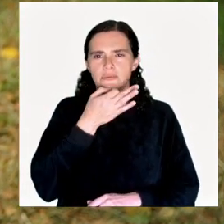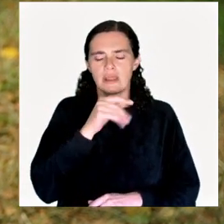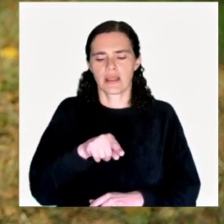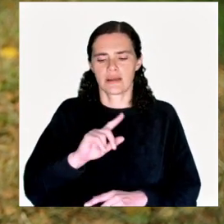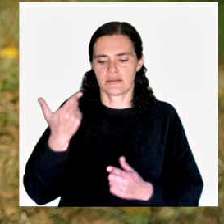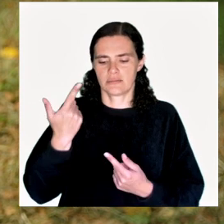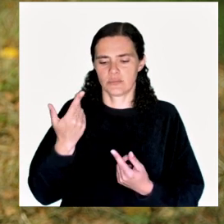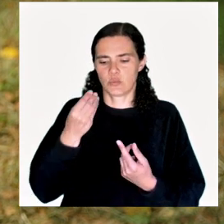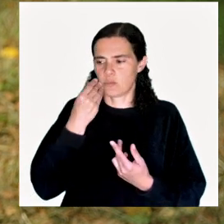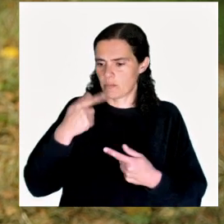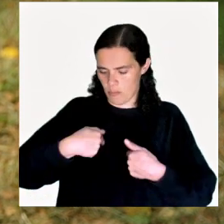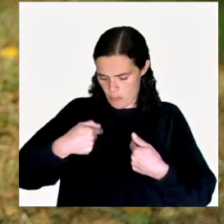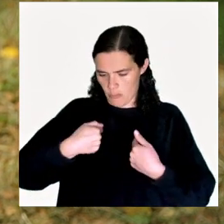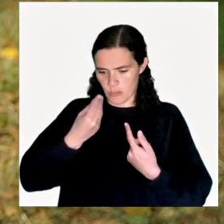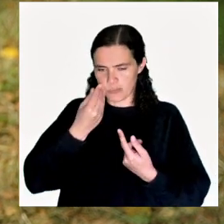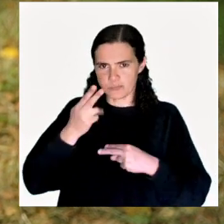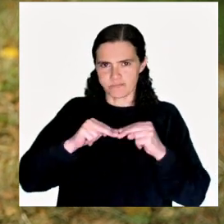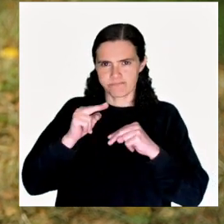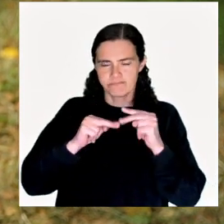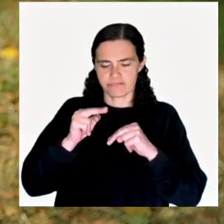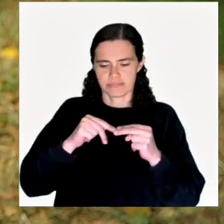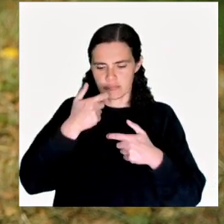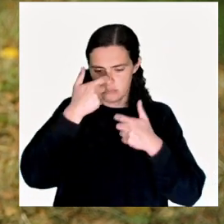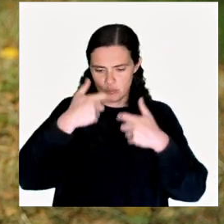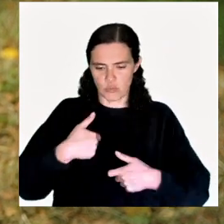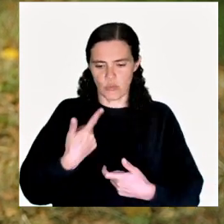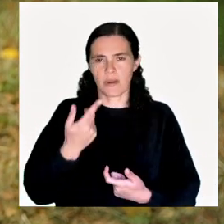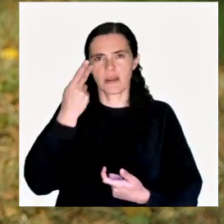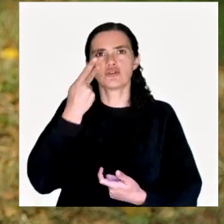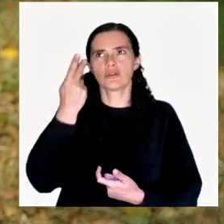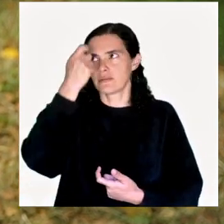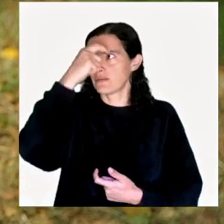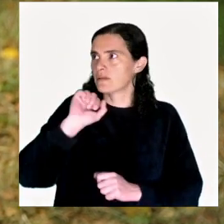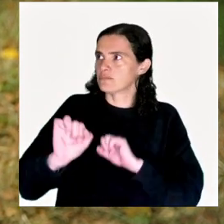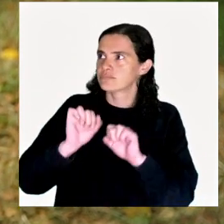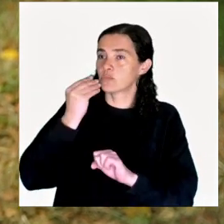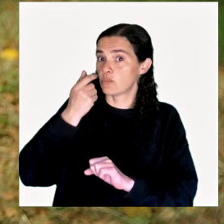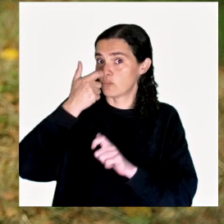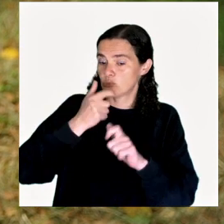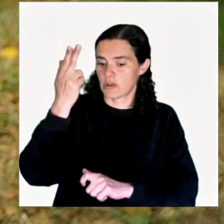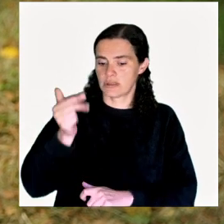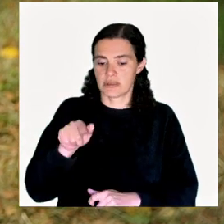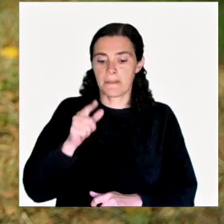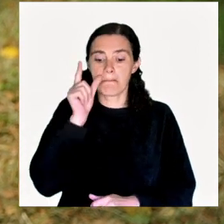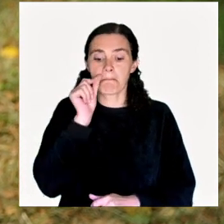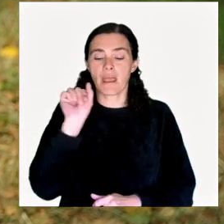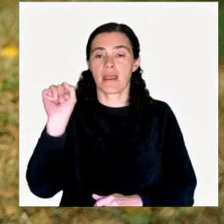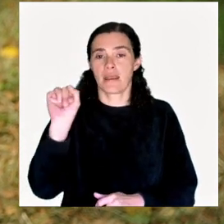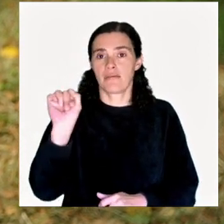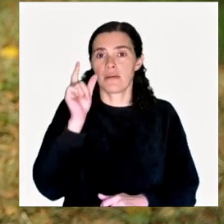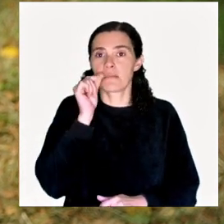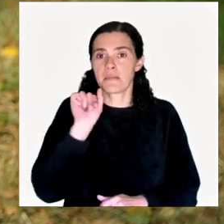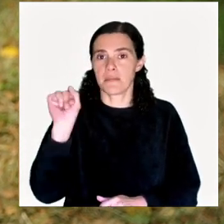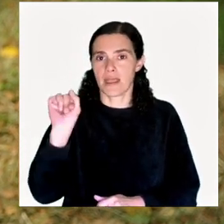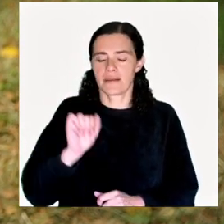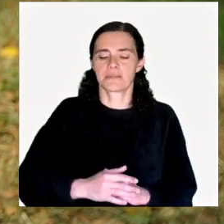in his construction, his own biography as an artist. His father, Ai